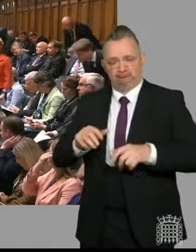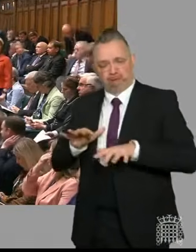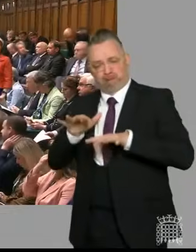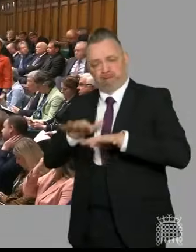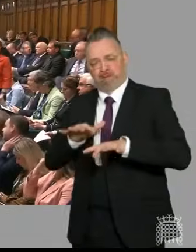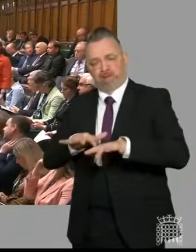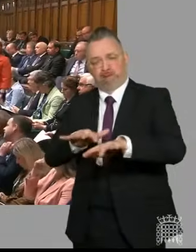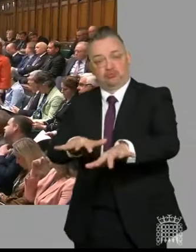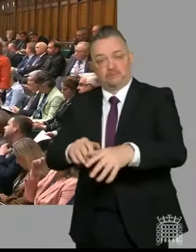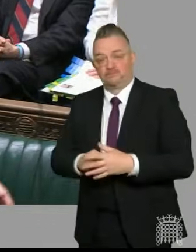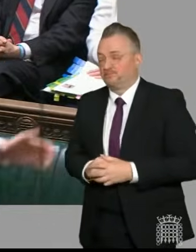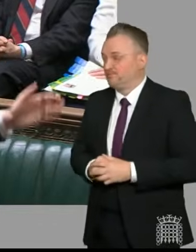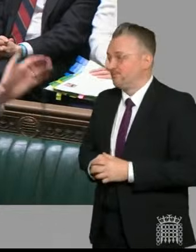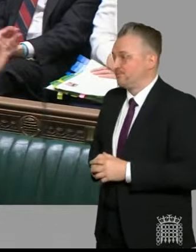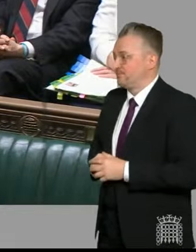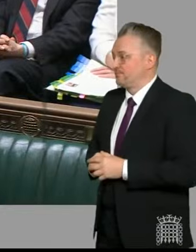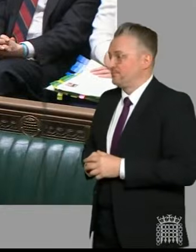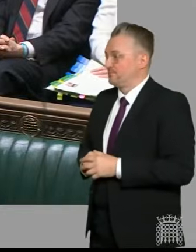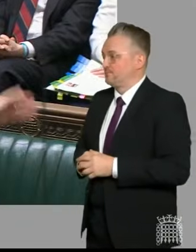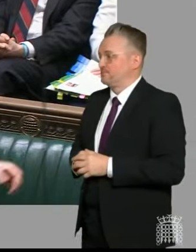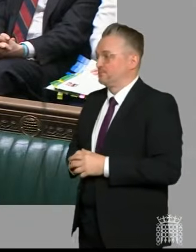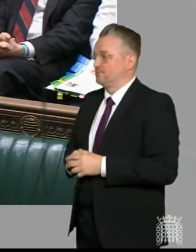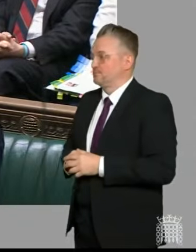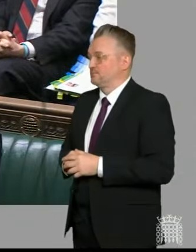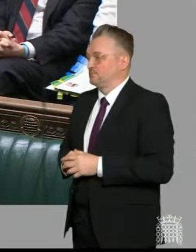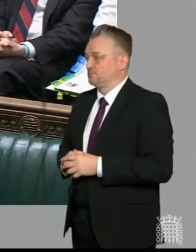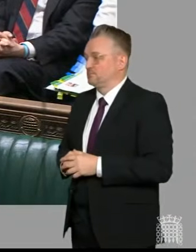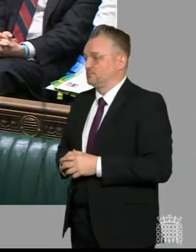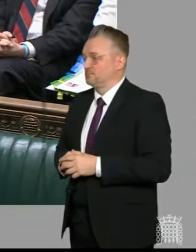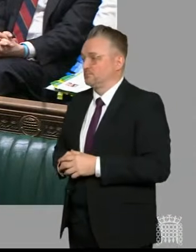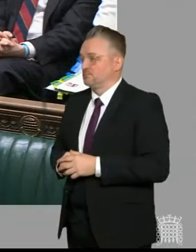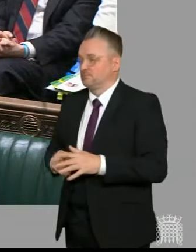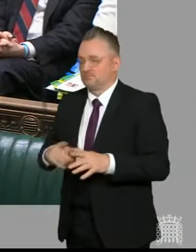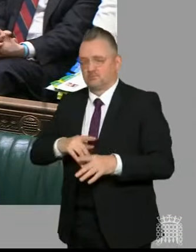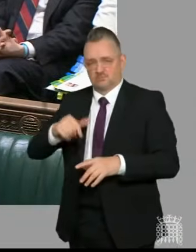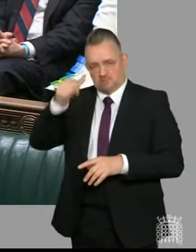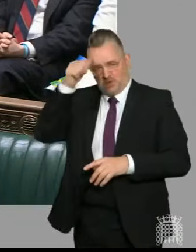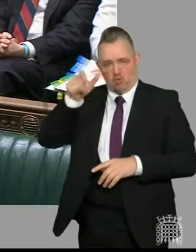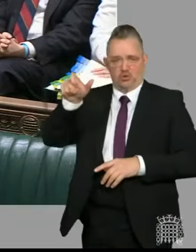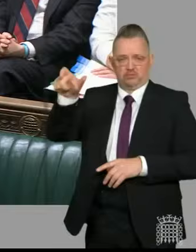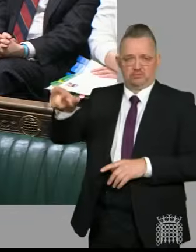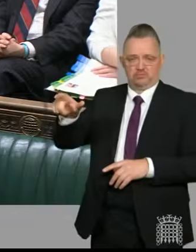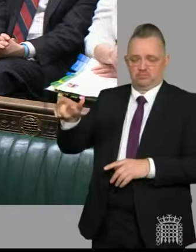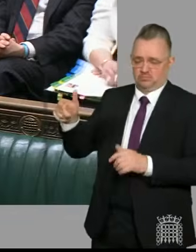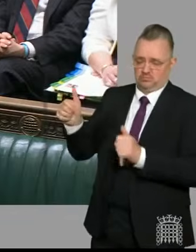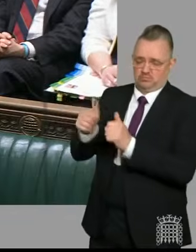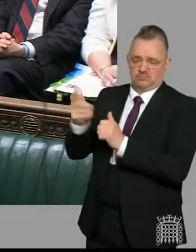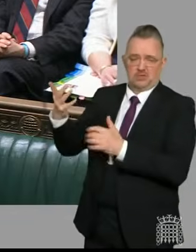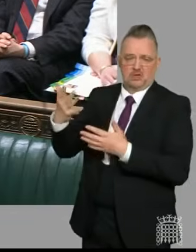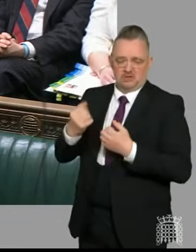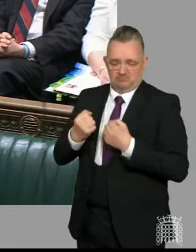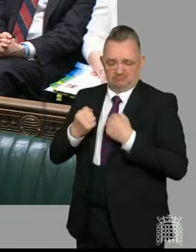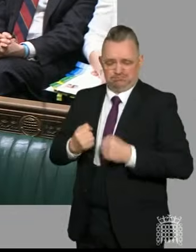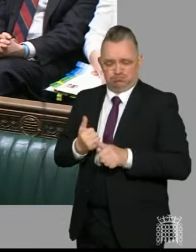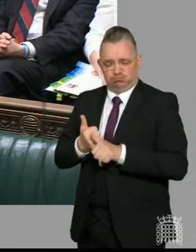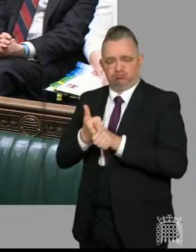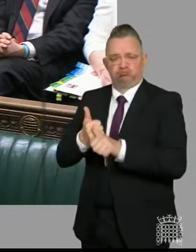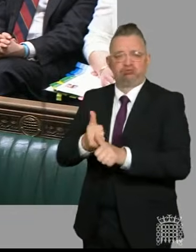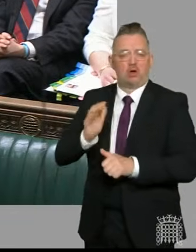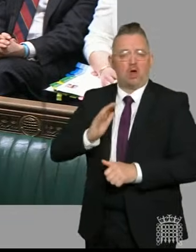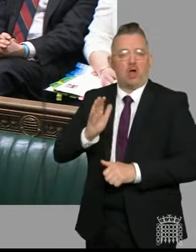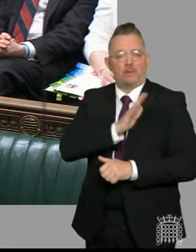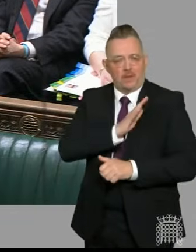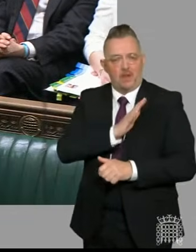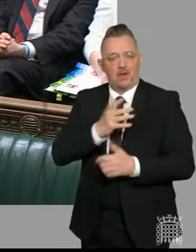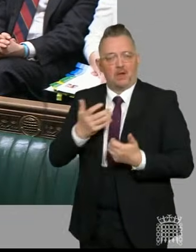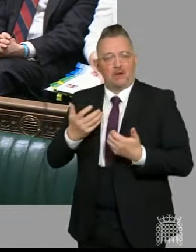a staunch advocate my honourable friend is for the armed forces and for funding the armed forces. And I think it's something that